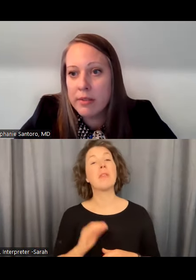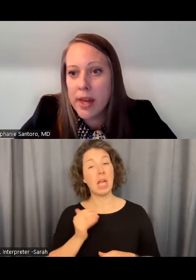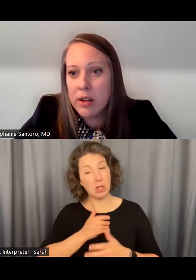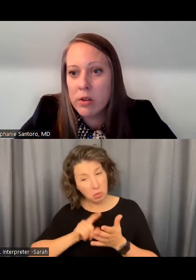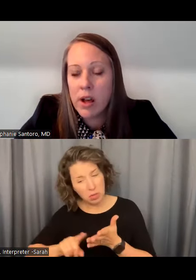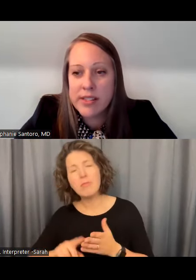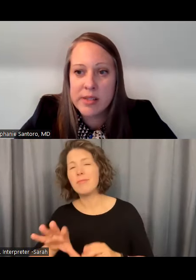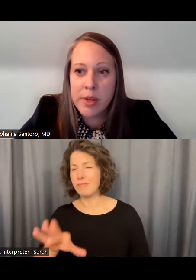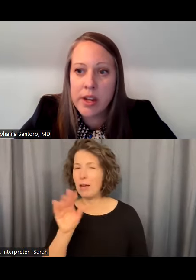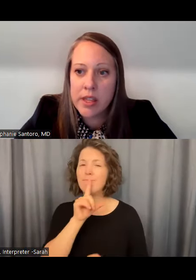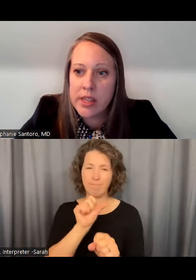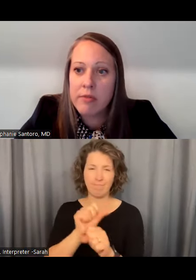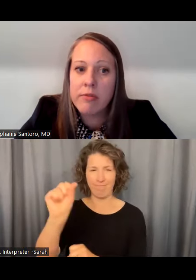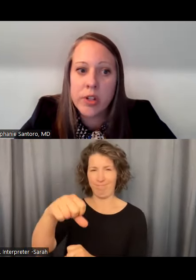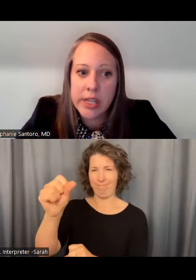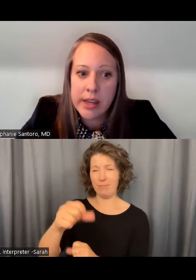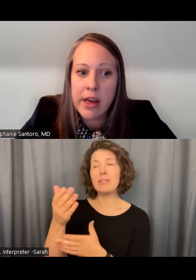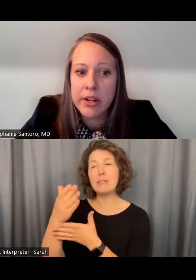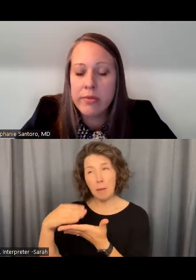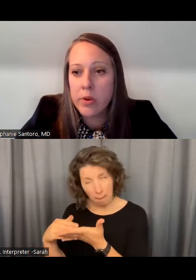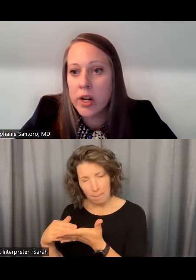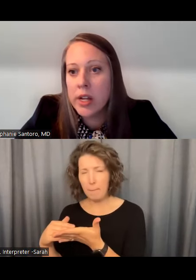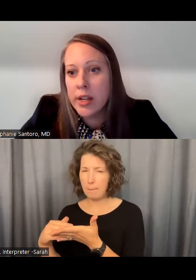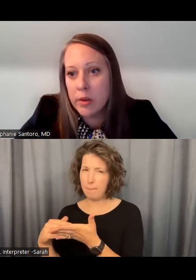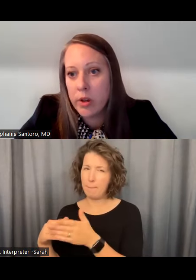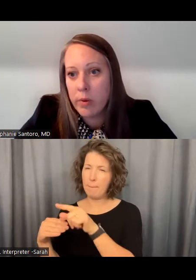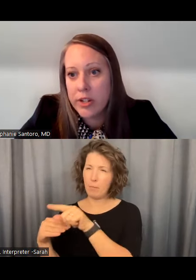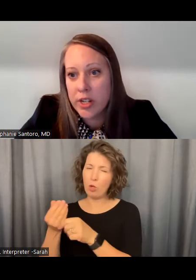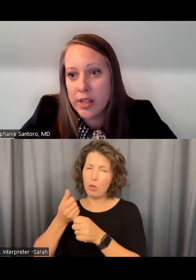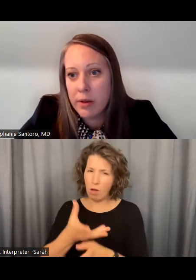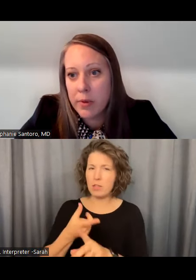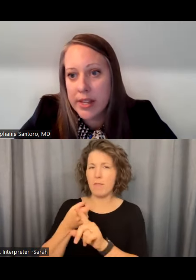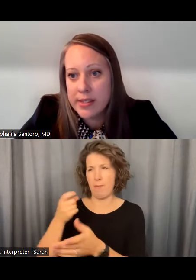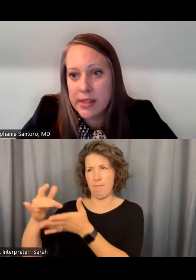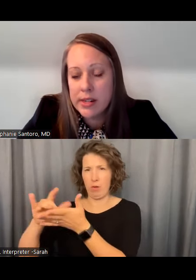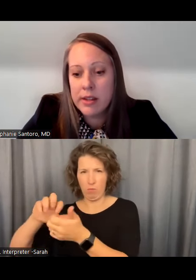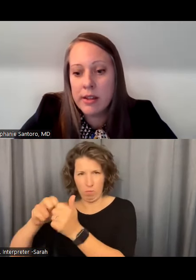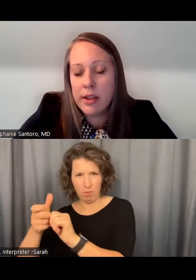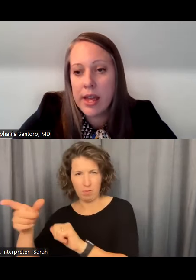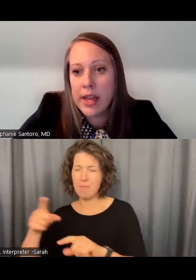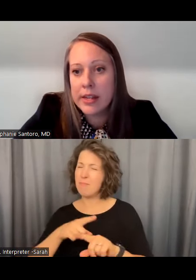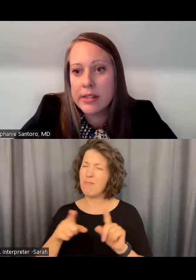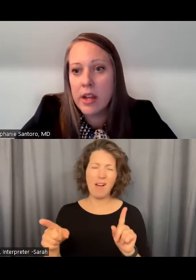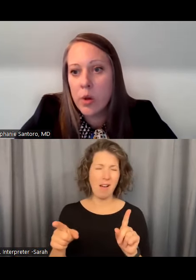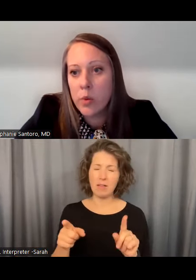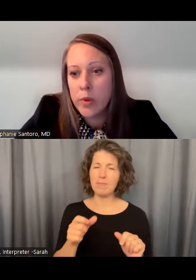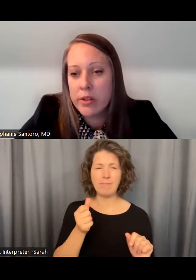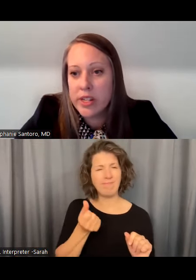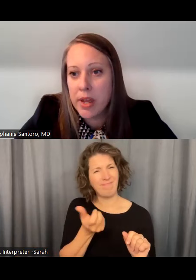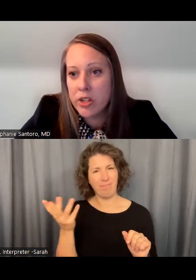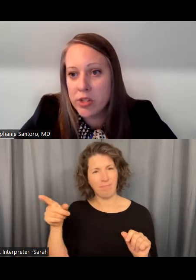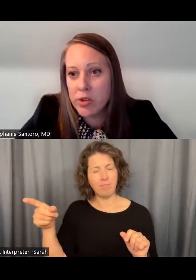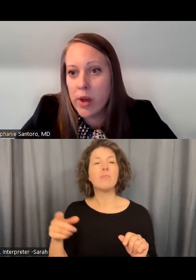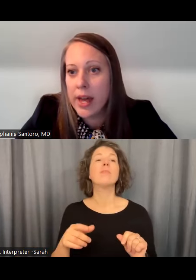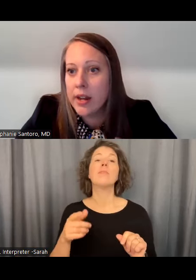had medical causes, but nothing that fully accounted for the regression that we had seen. And when we looked